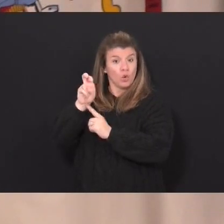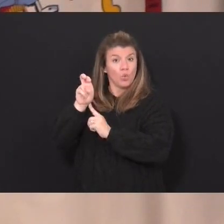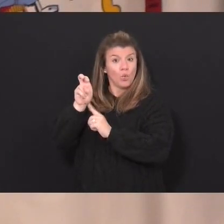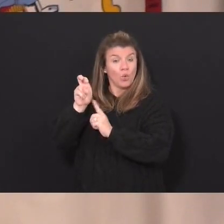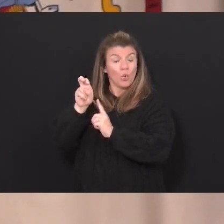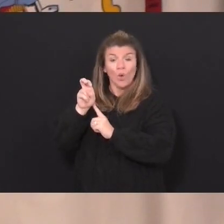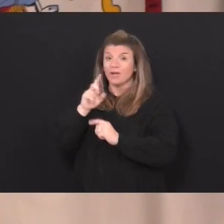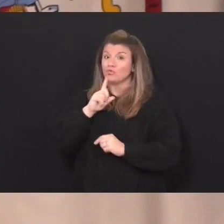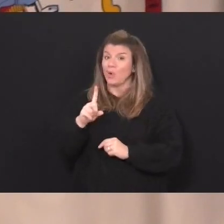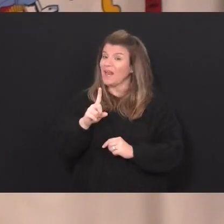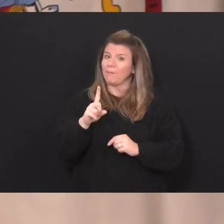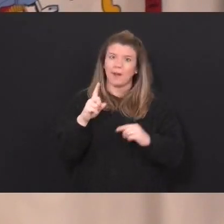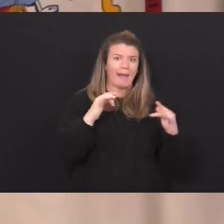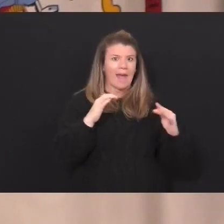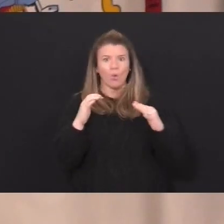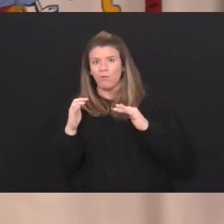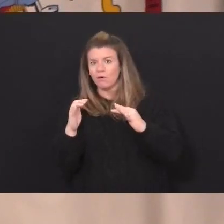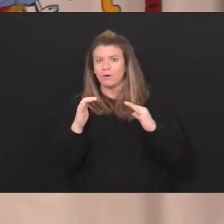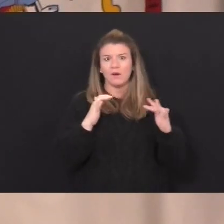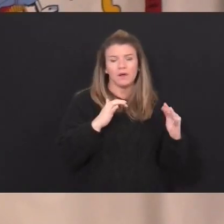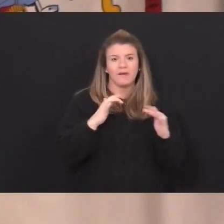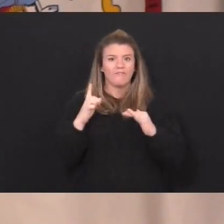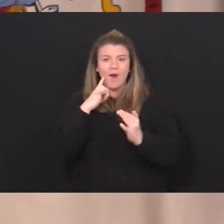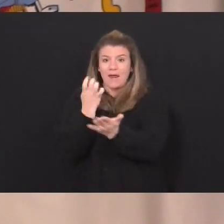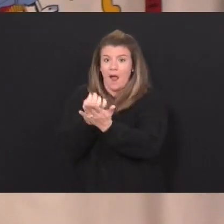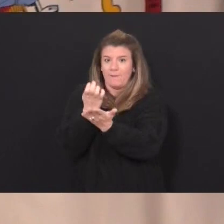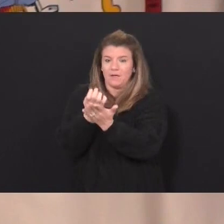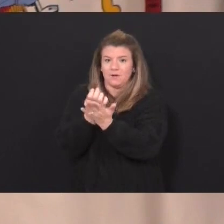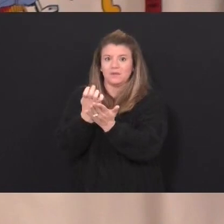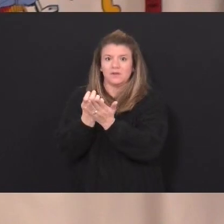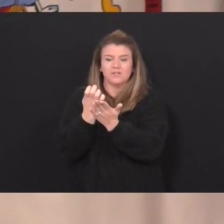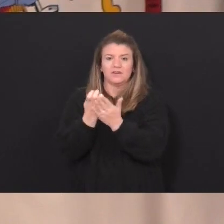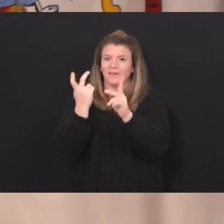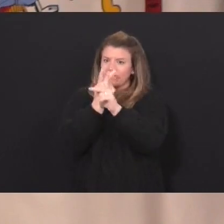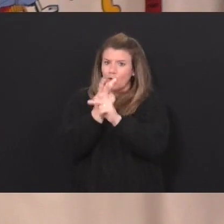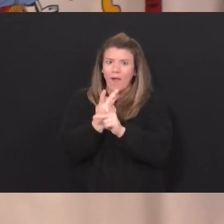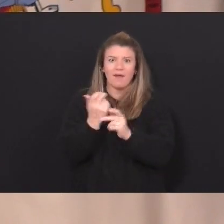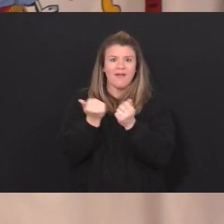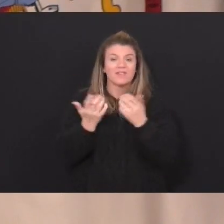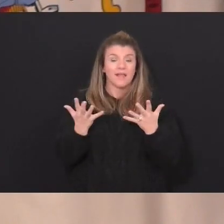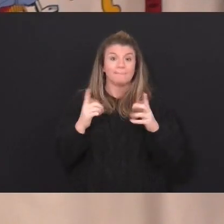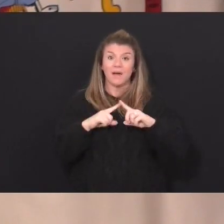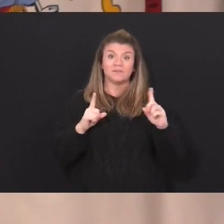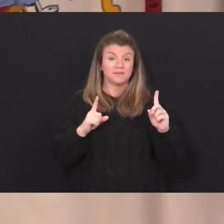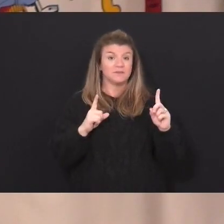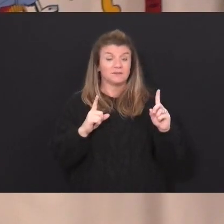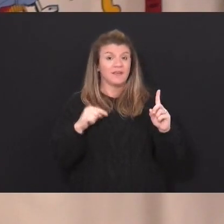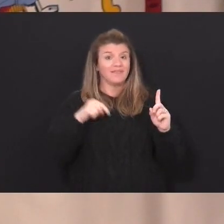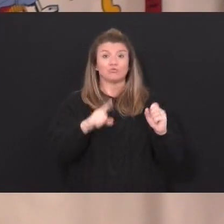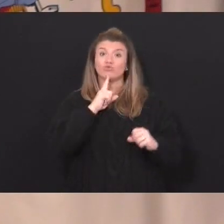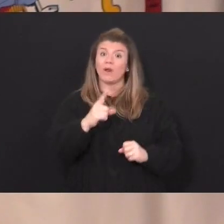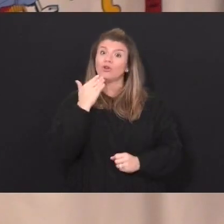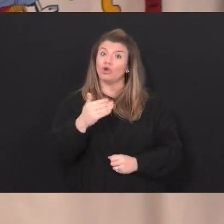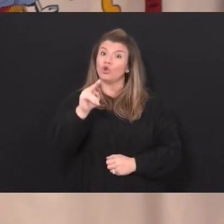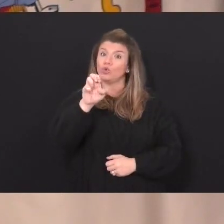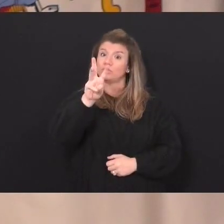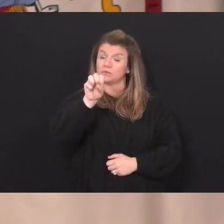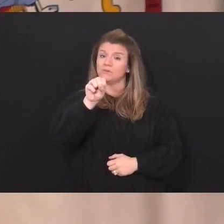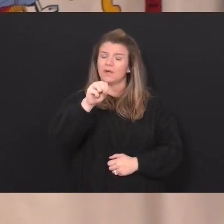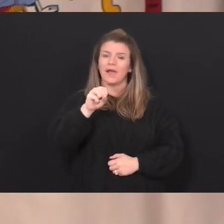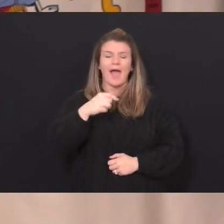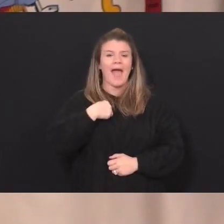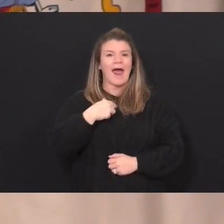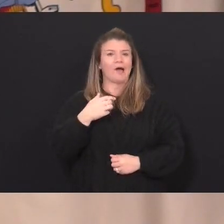it's been a battle, economically back and everything. But this was really good news, and I wish we could